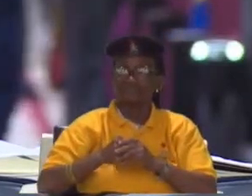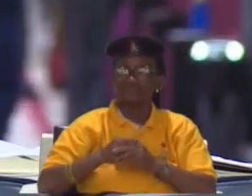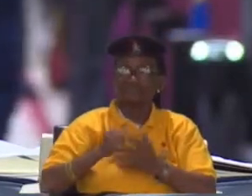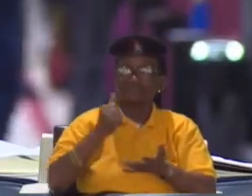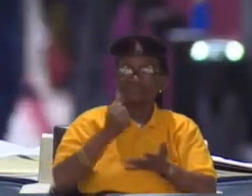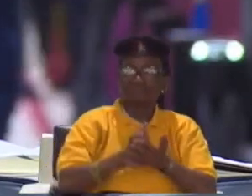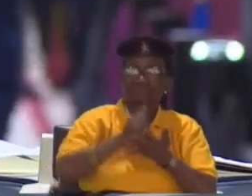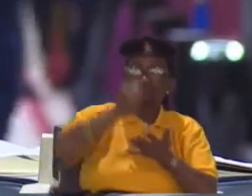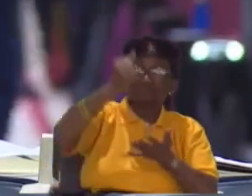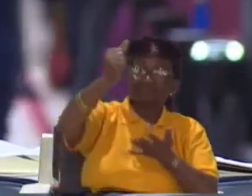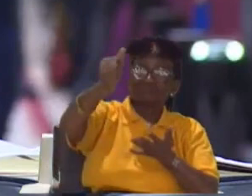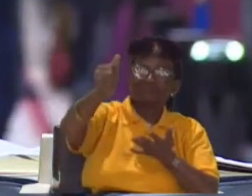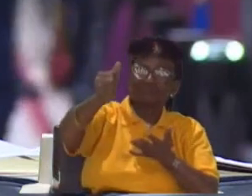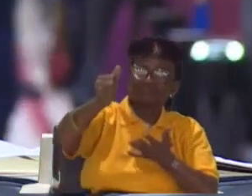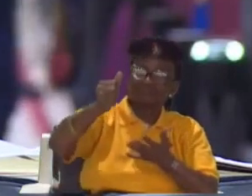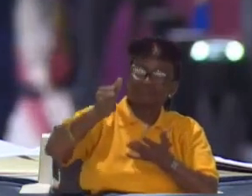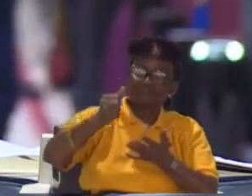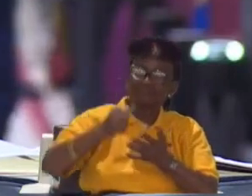Amen. Amen.